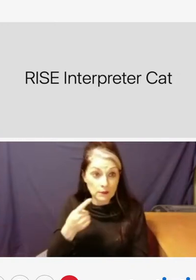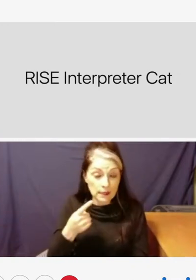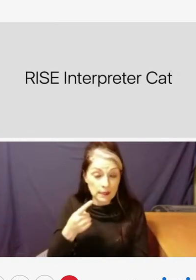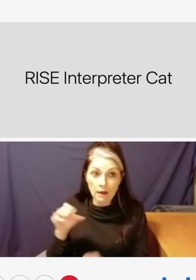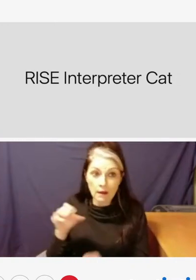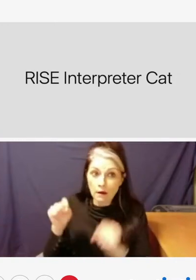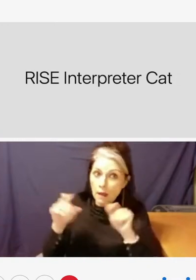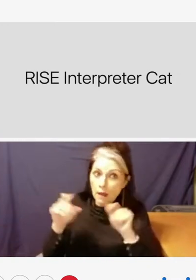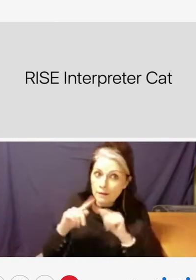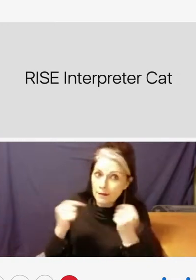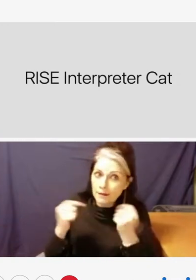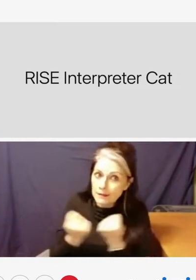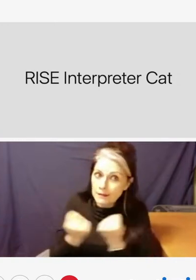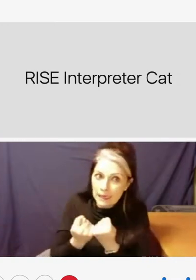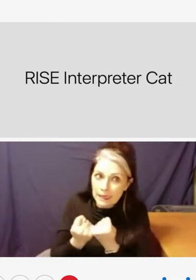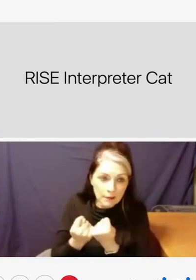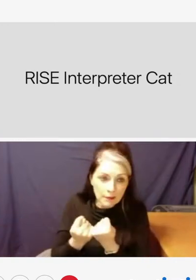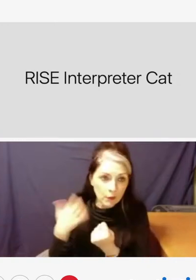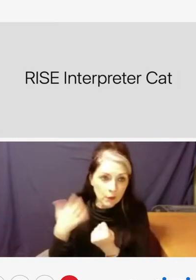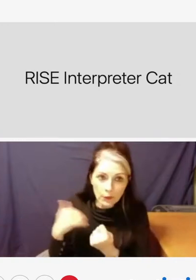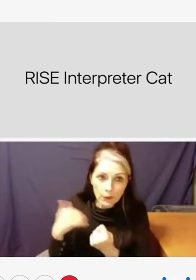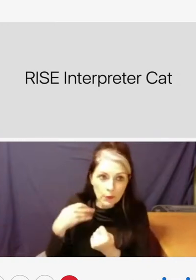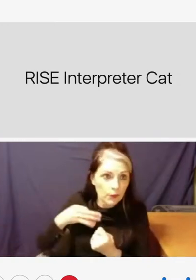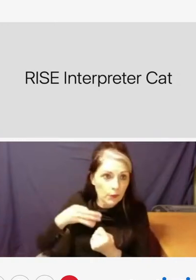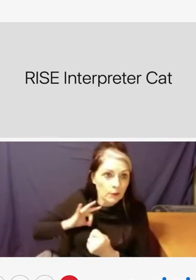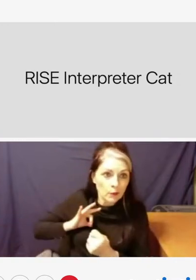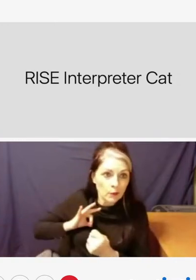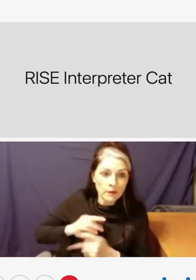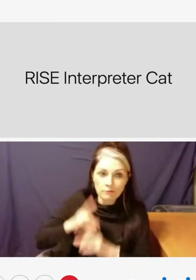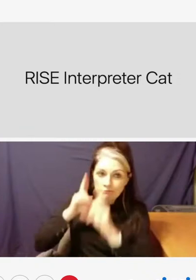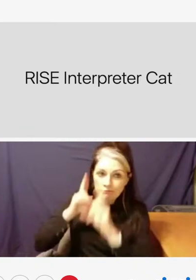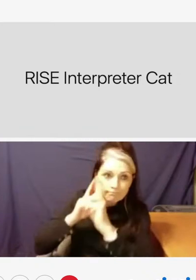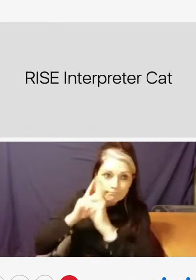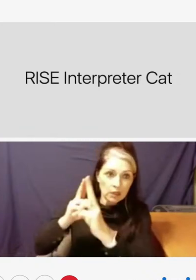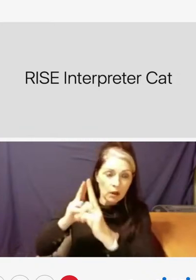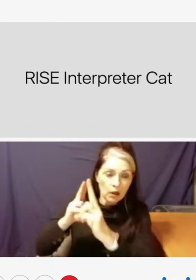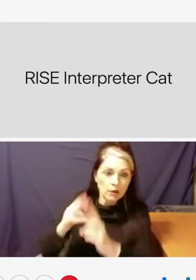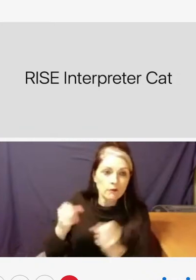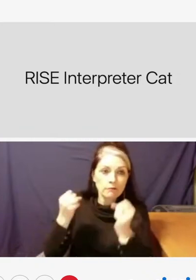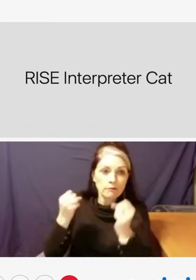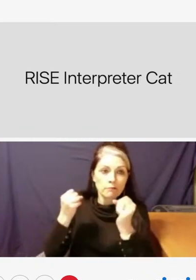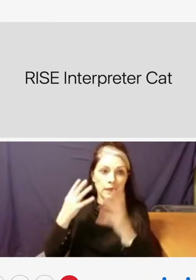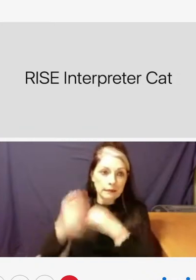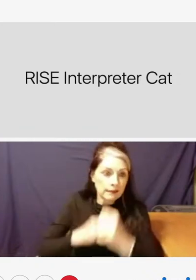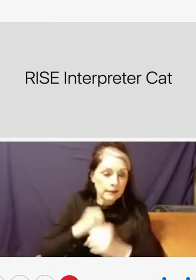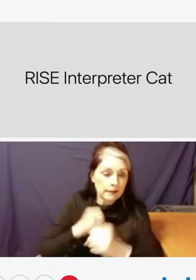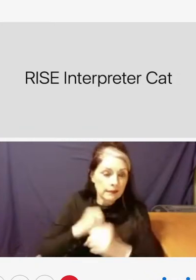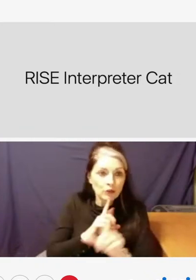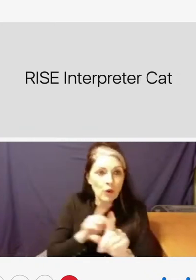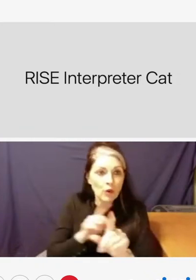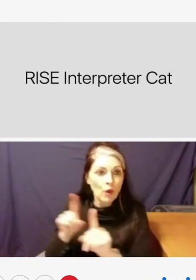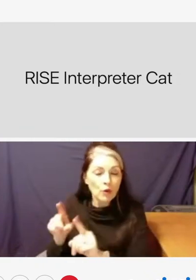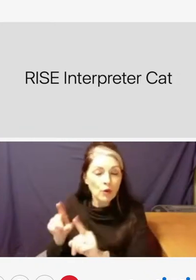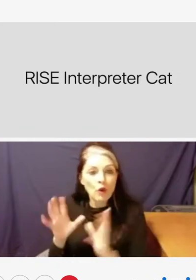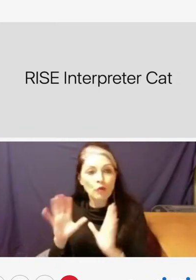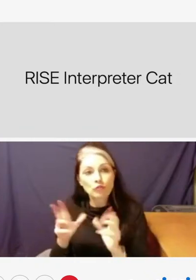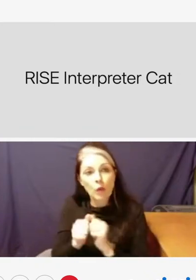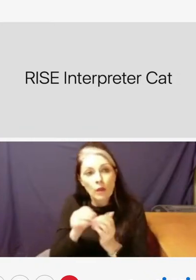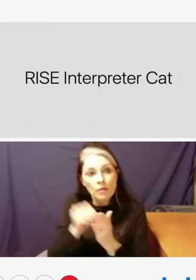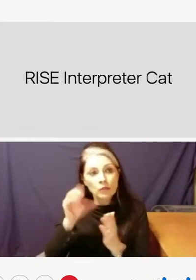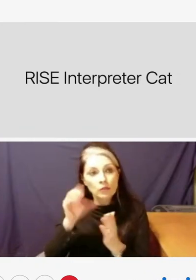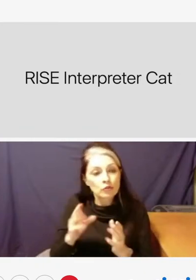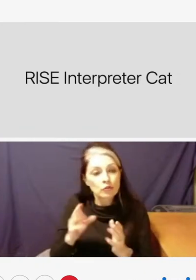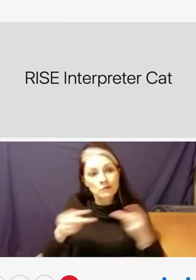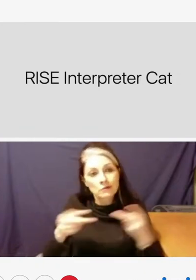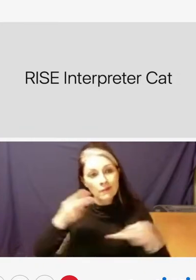uh privilege for many years to go in there and talk to the students visit them them and get to know them and Miss